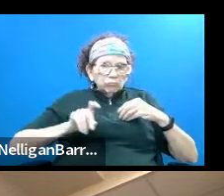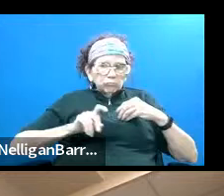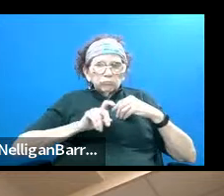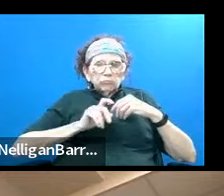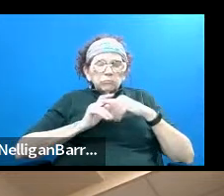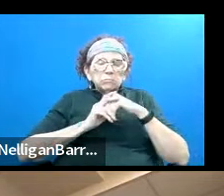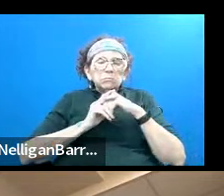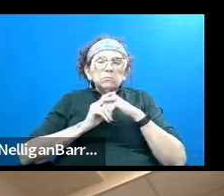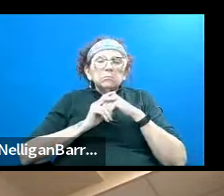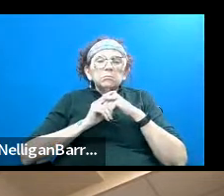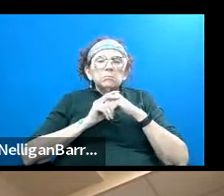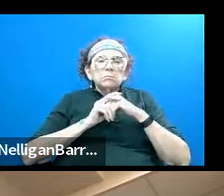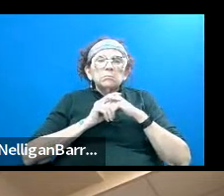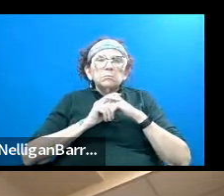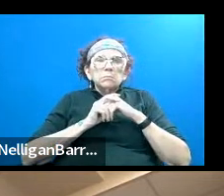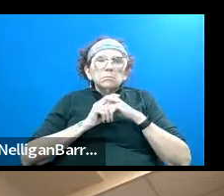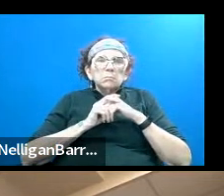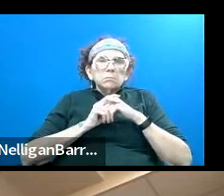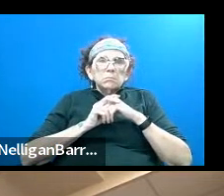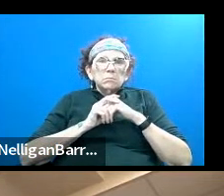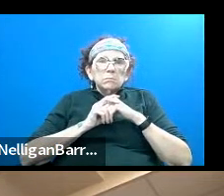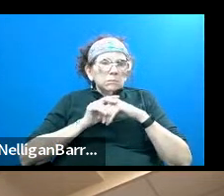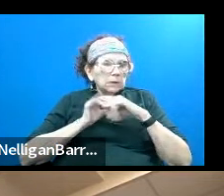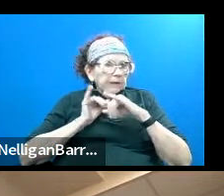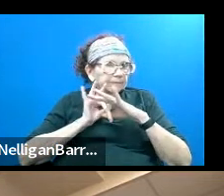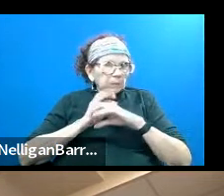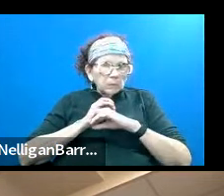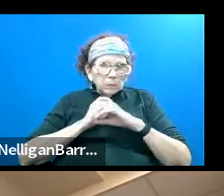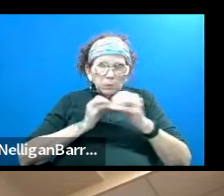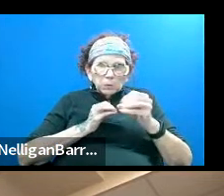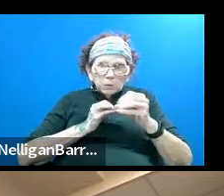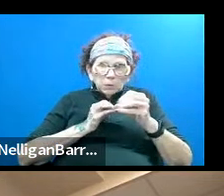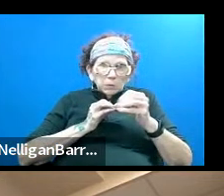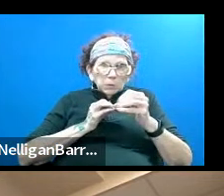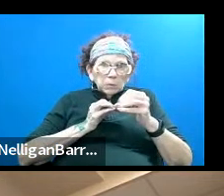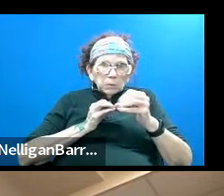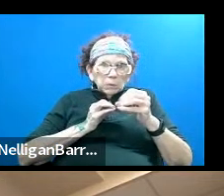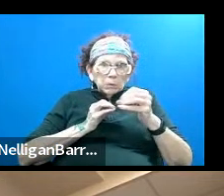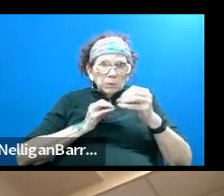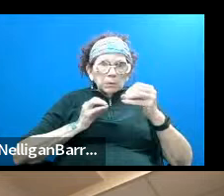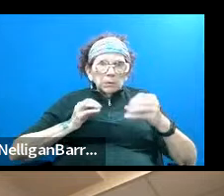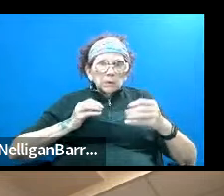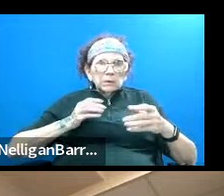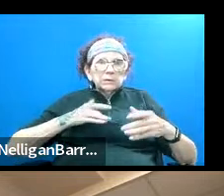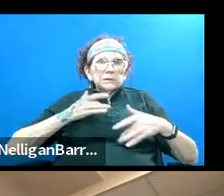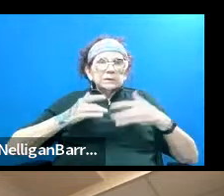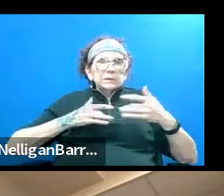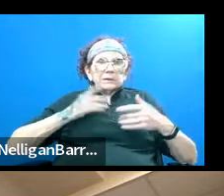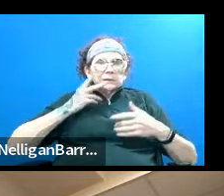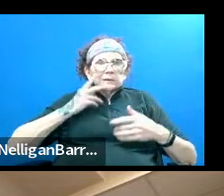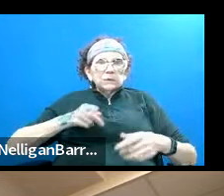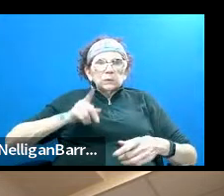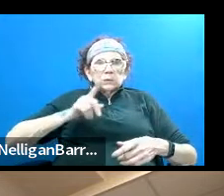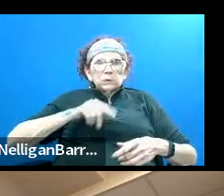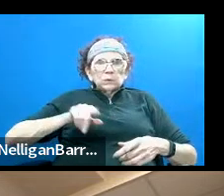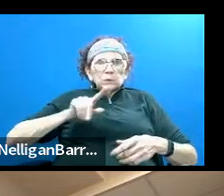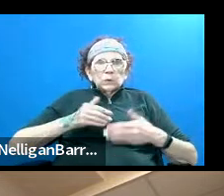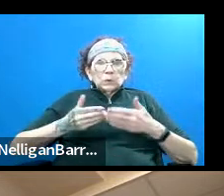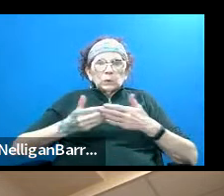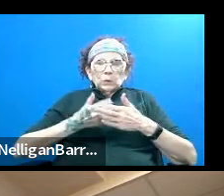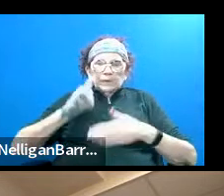If not, we look forward to the coming phases of this really powerful